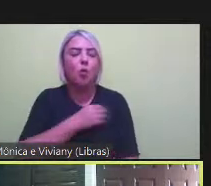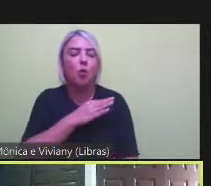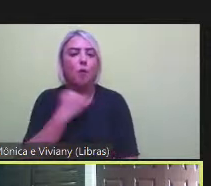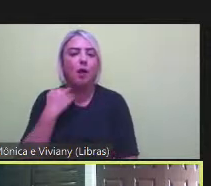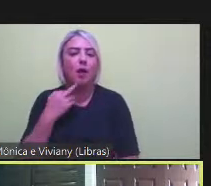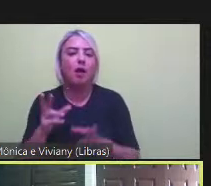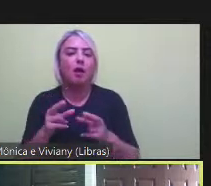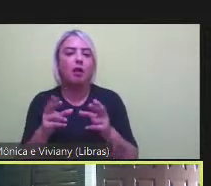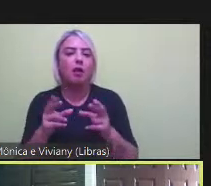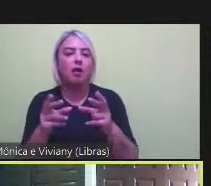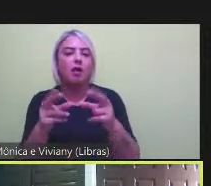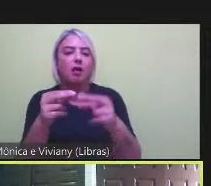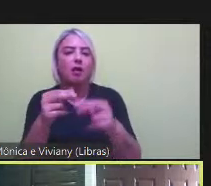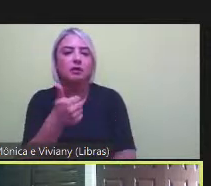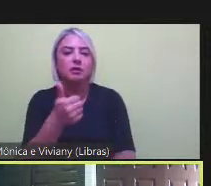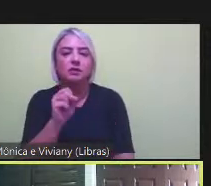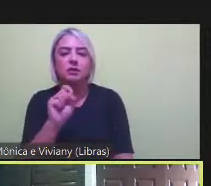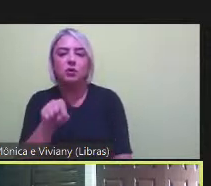108.7 per